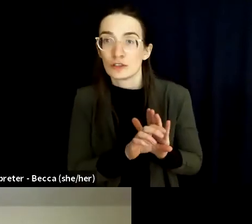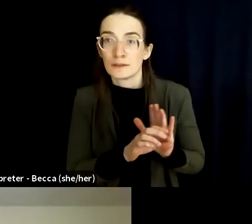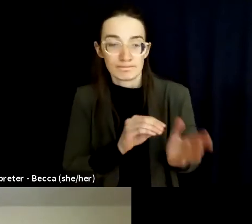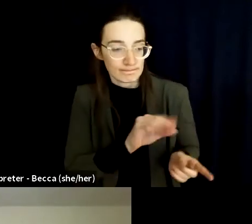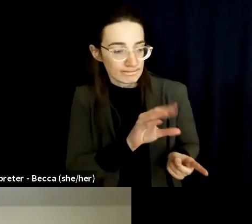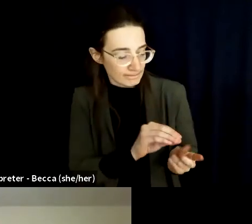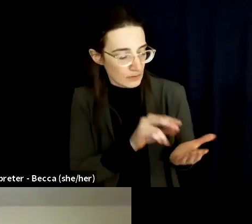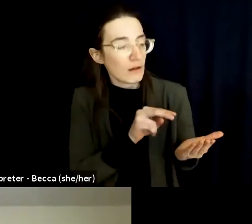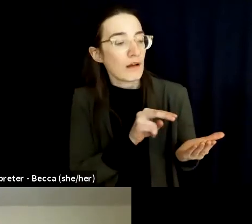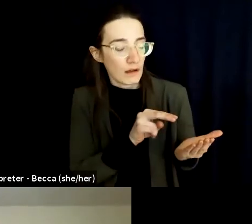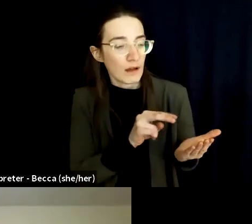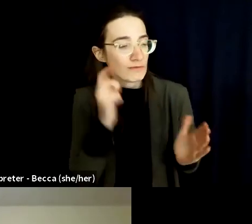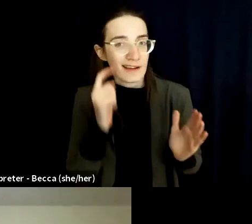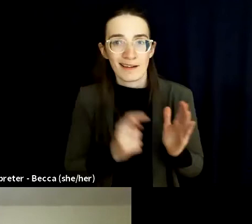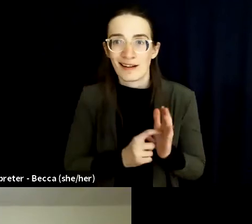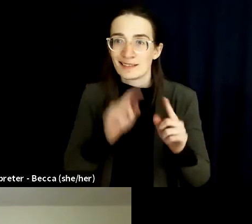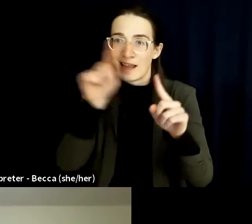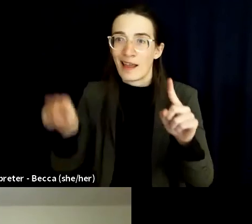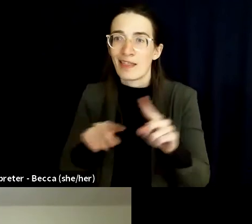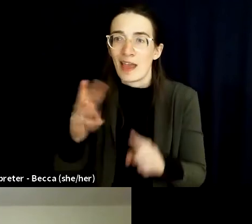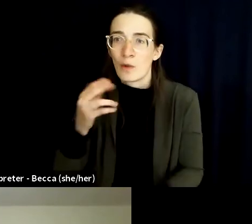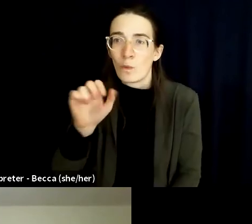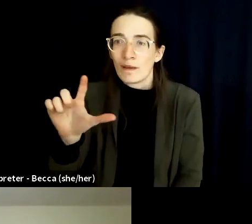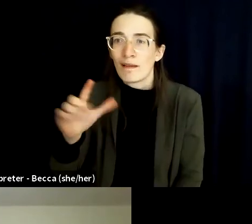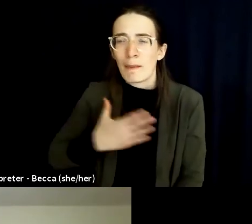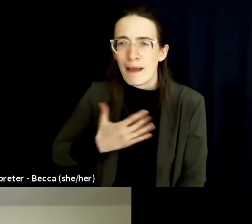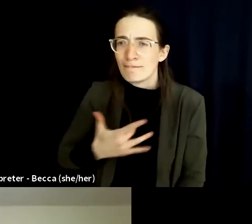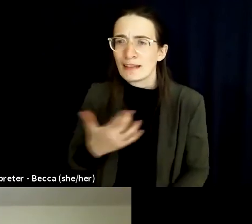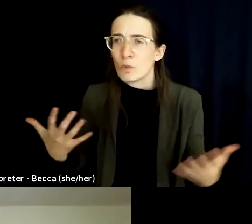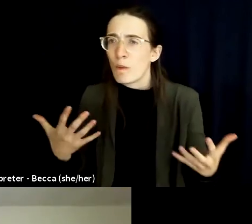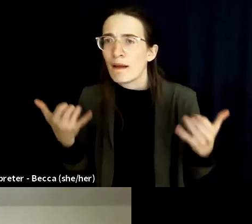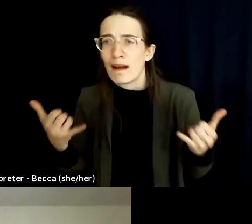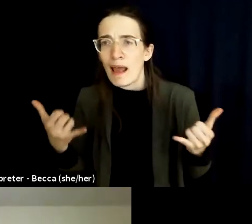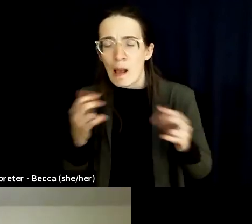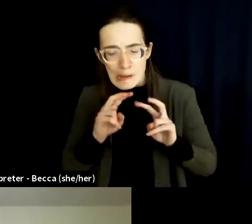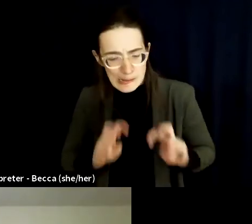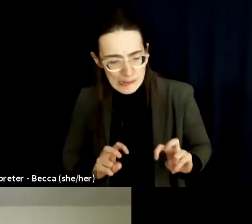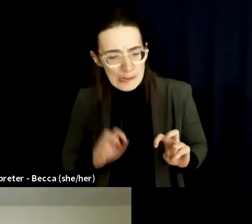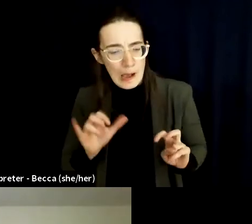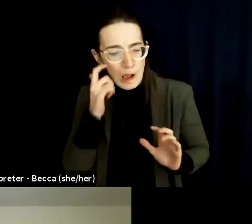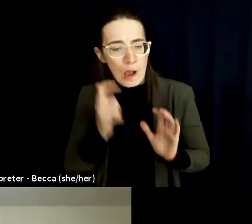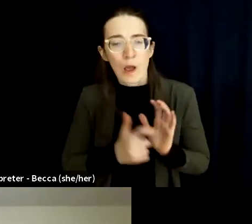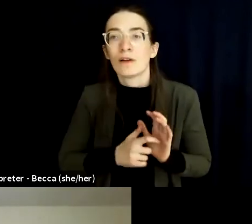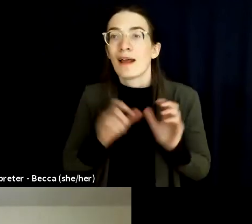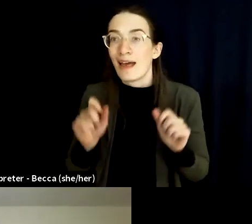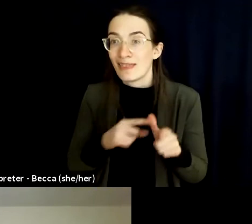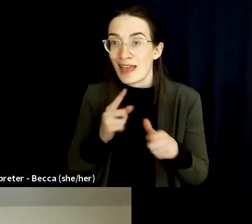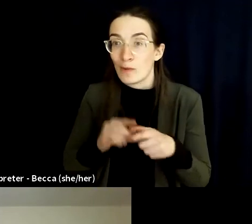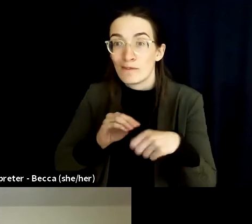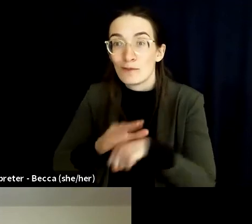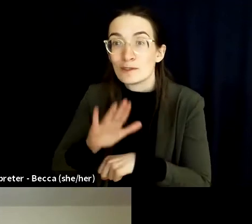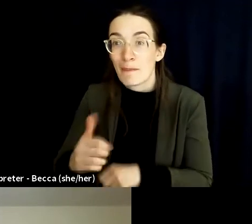what am I feeling right now? Can I identify it? What is my temperature? And then I use that to inform how I go about my day and what my next move